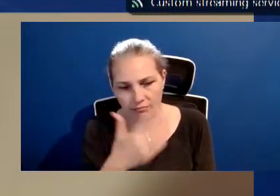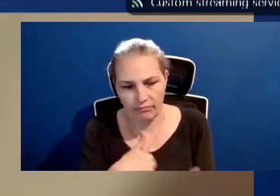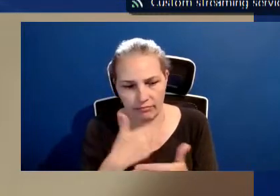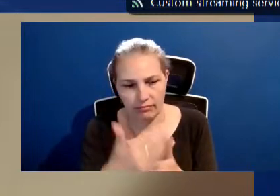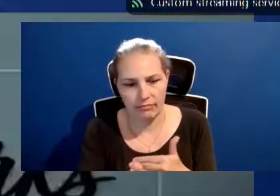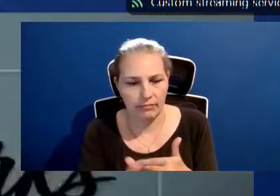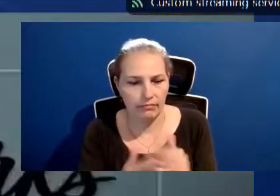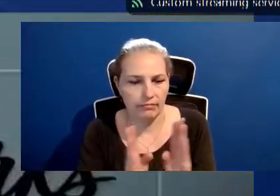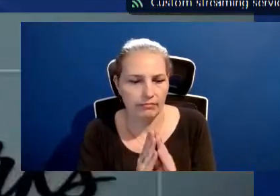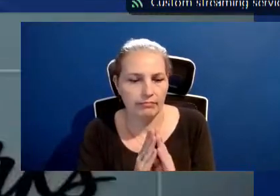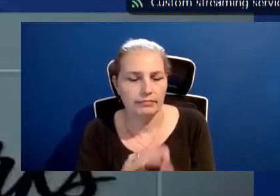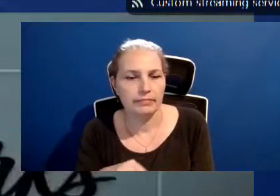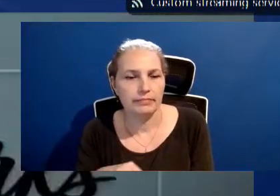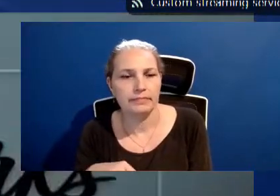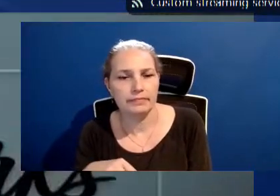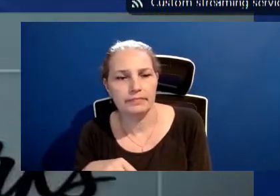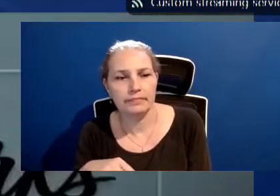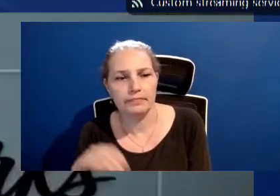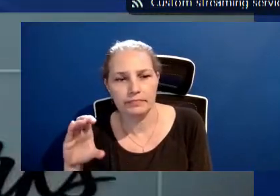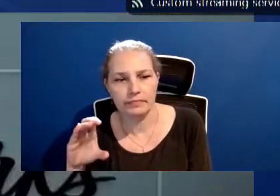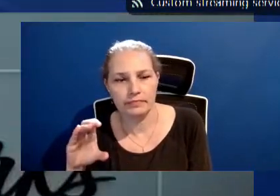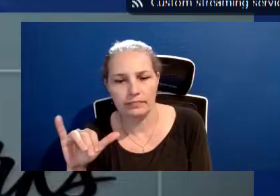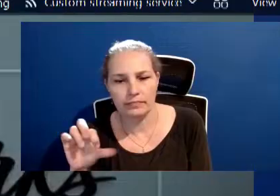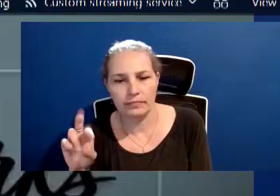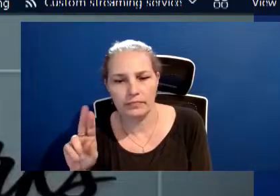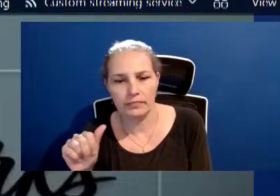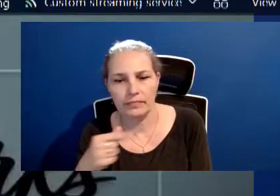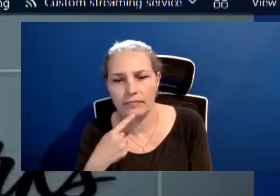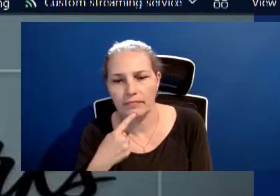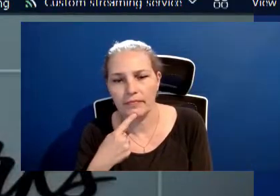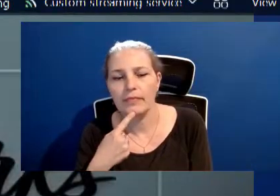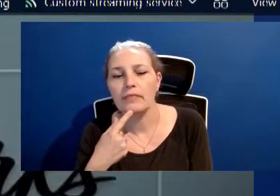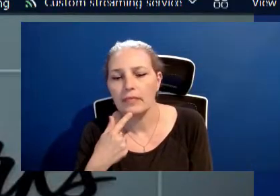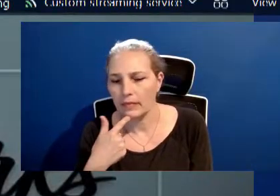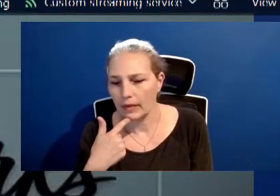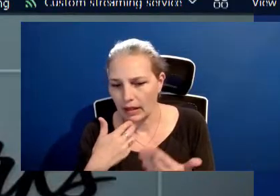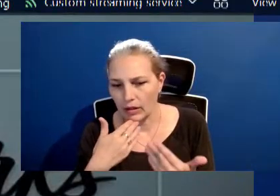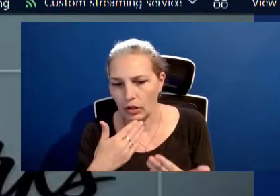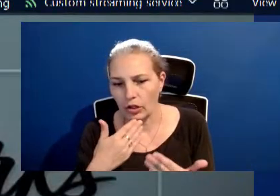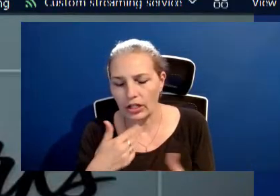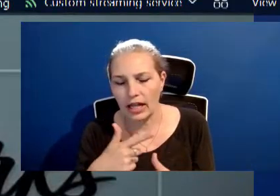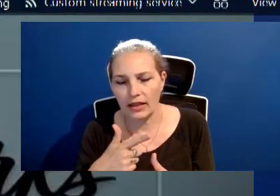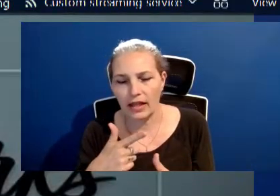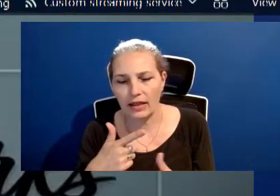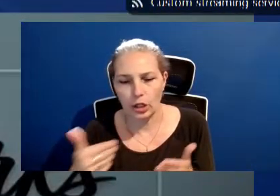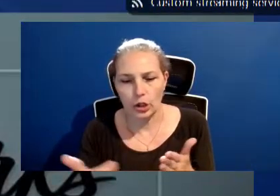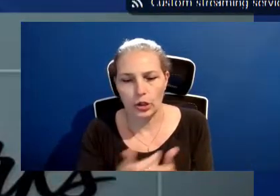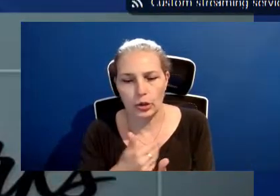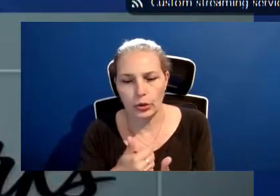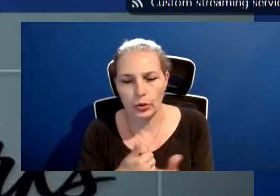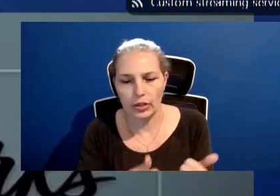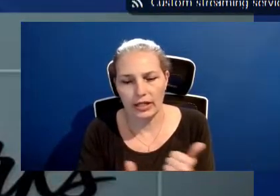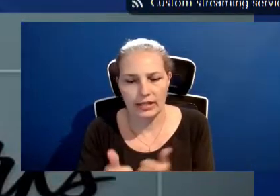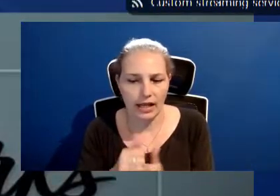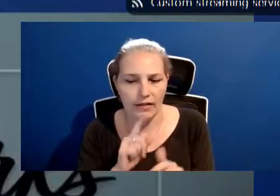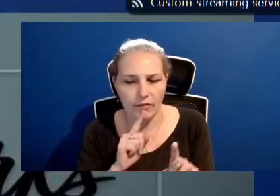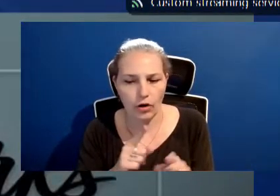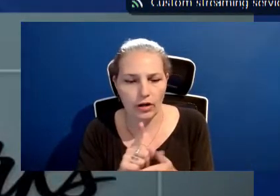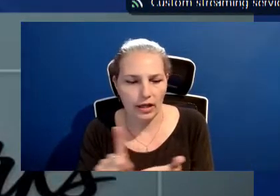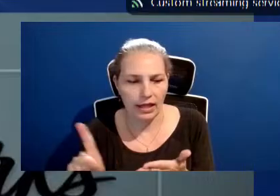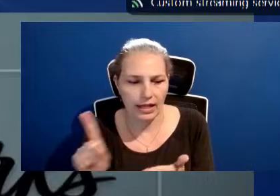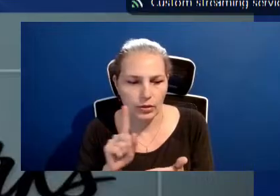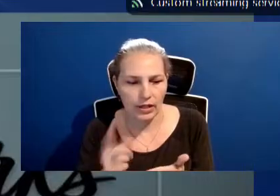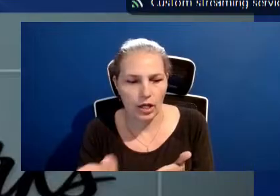group. Great, and I'll just add in again that with that new executive order last week, rebuilds will not be required to